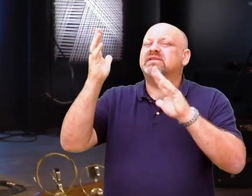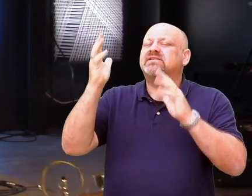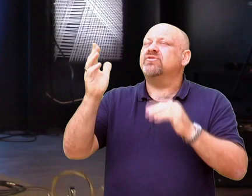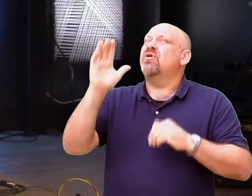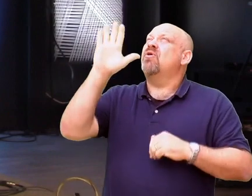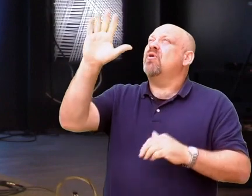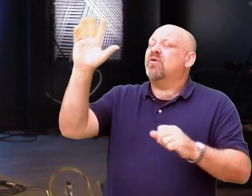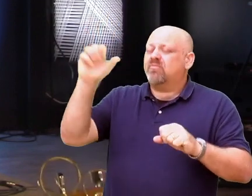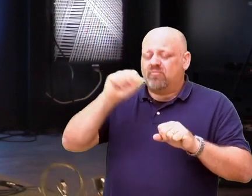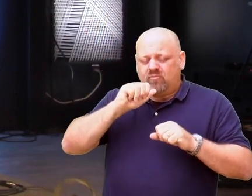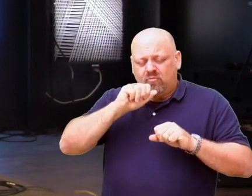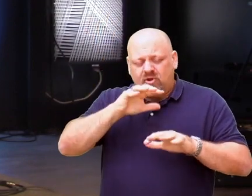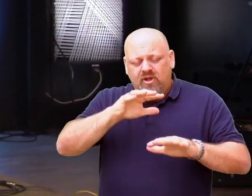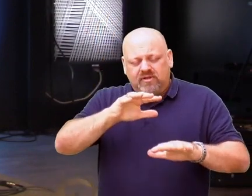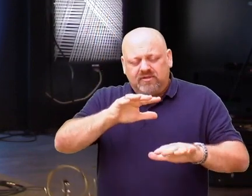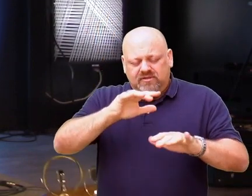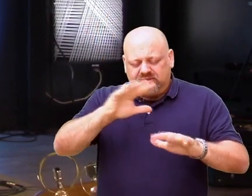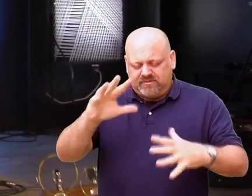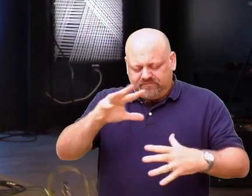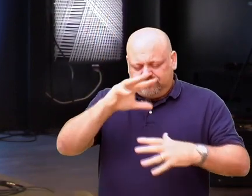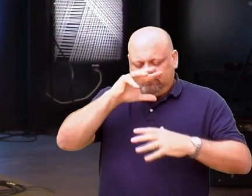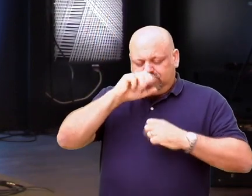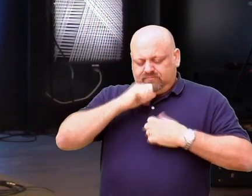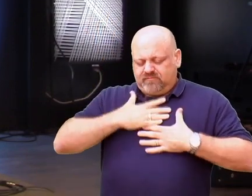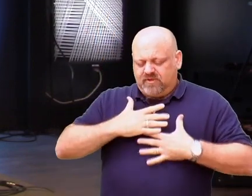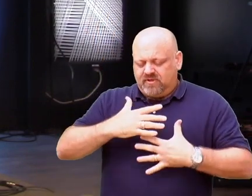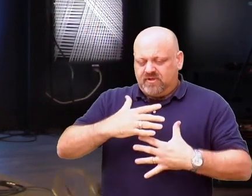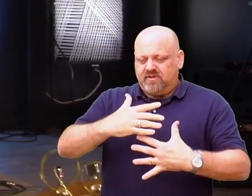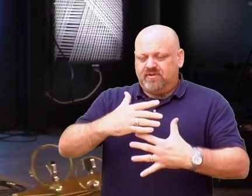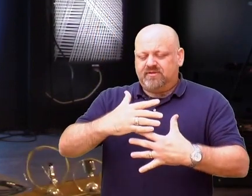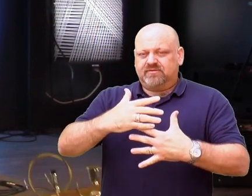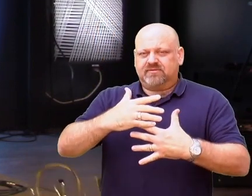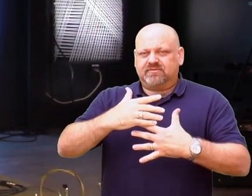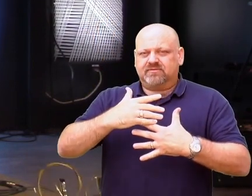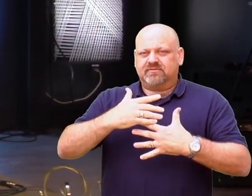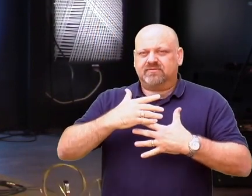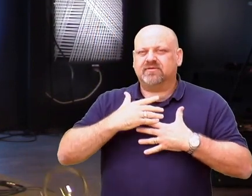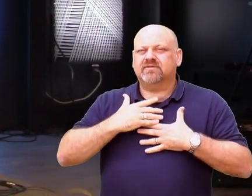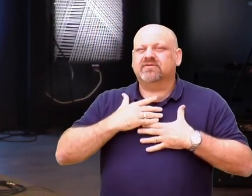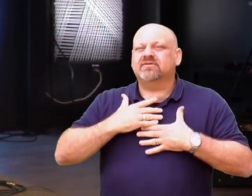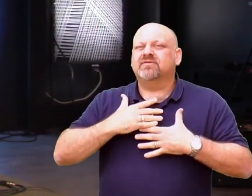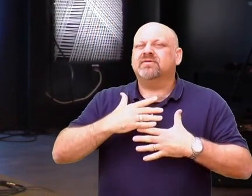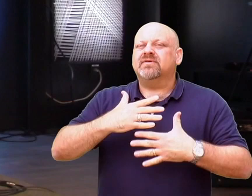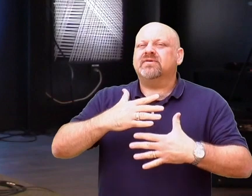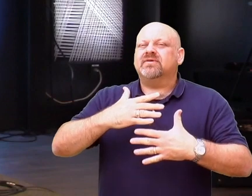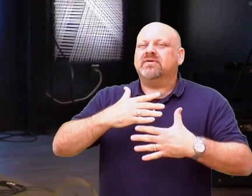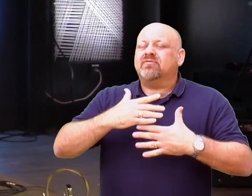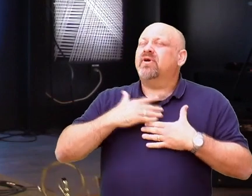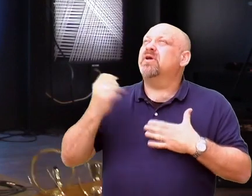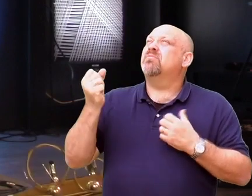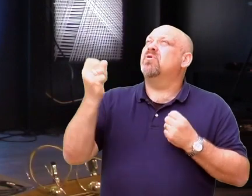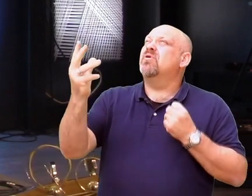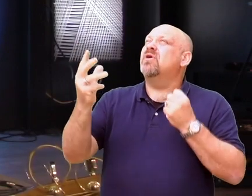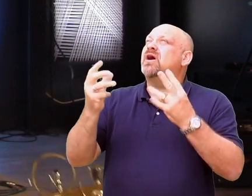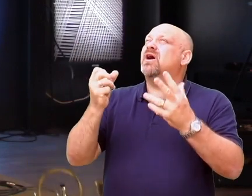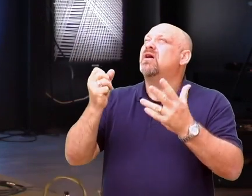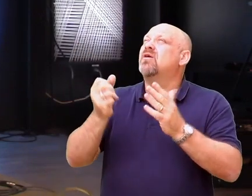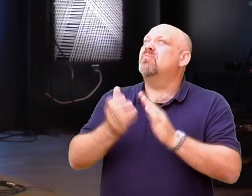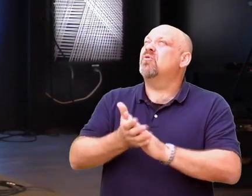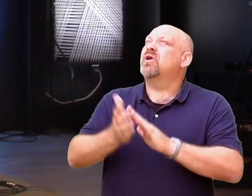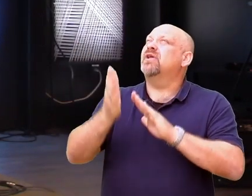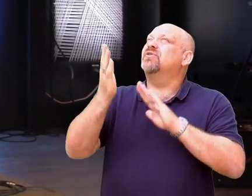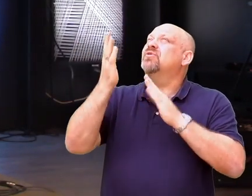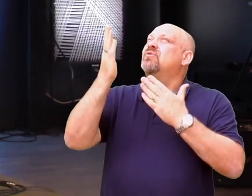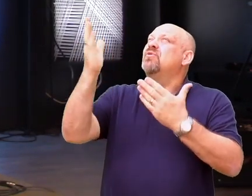pour out our praise. It's your breath in our lungs. So we